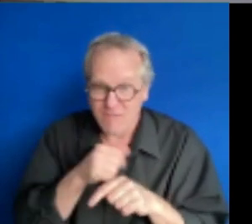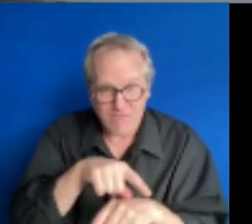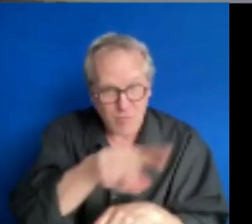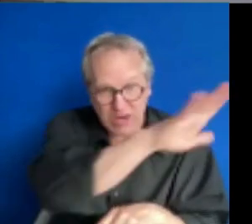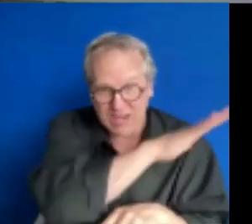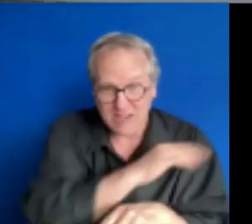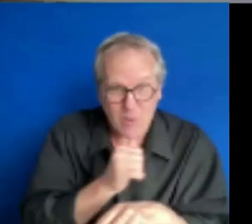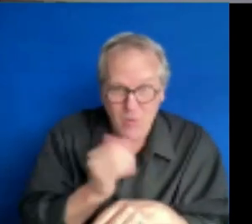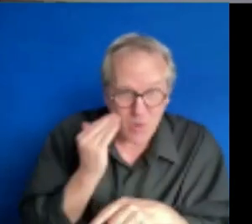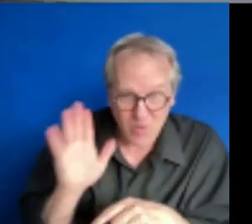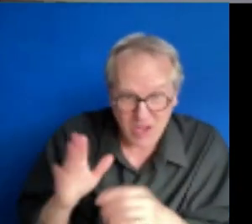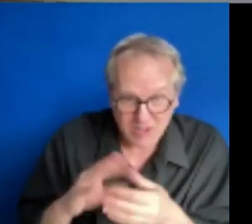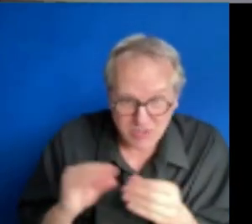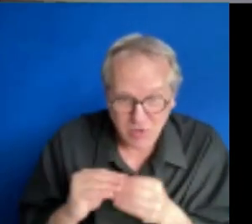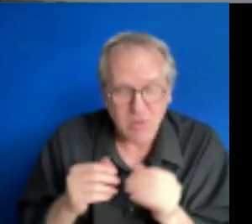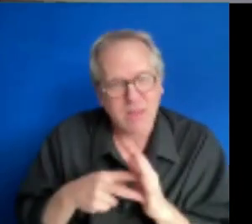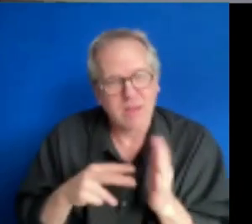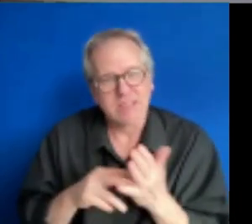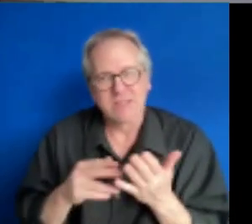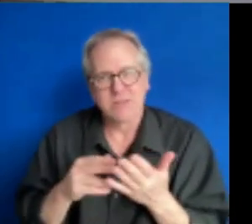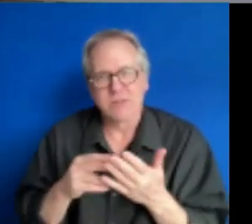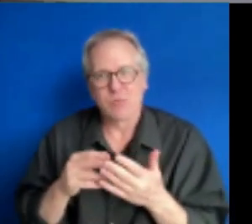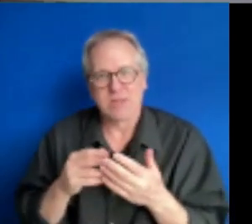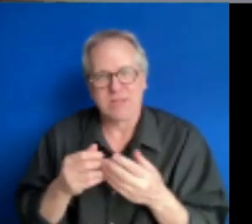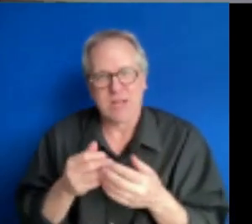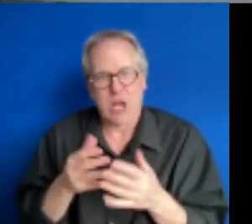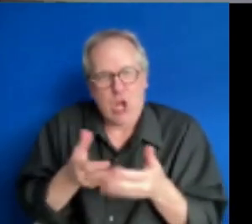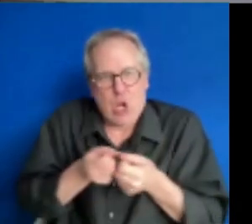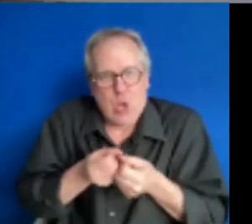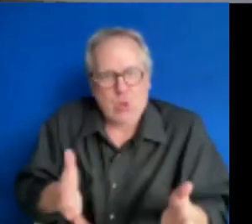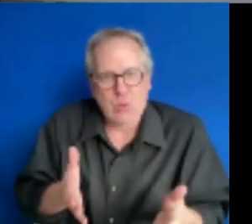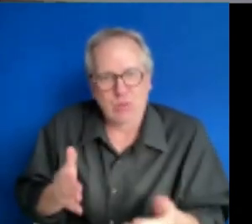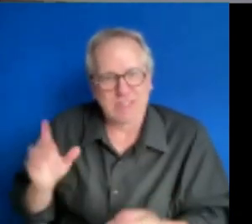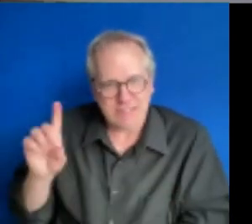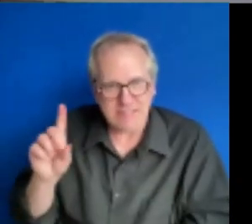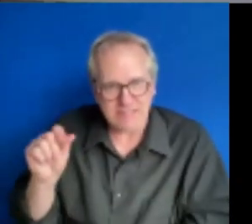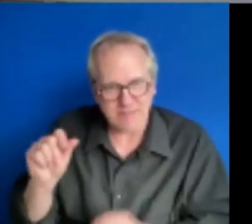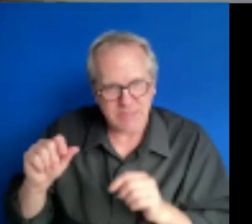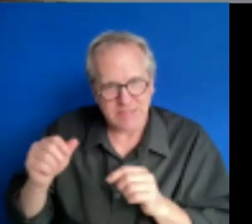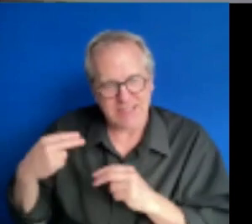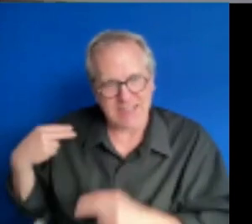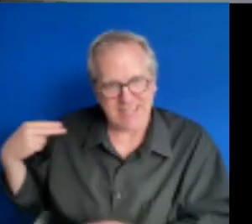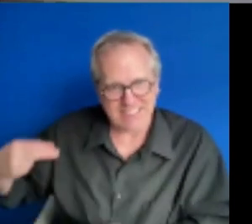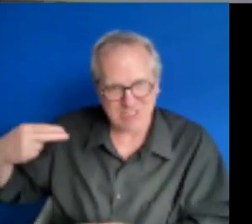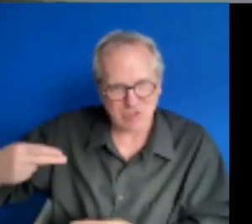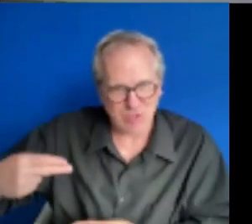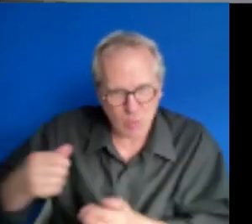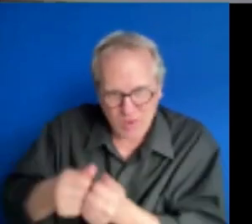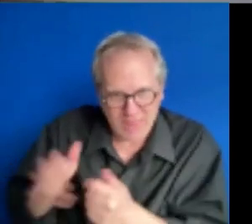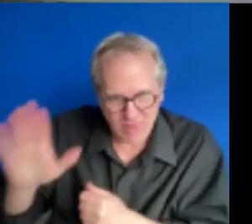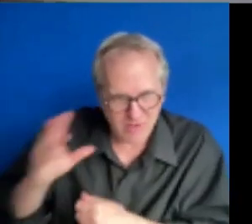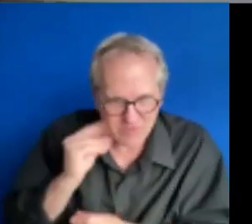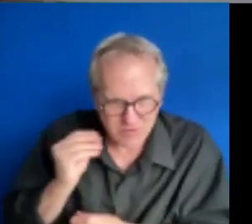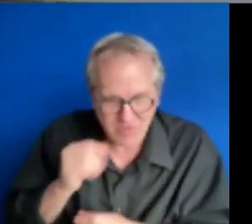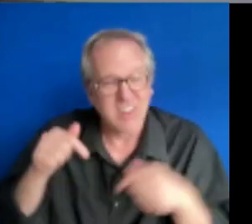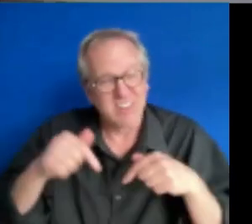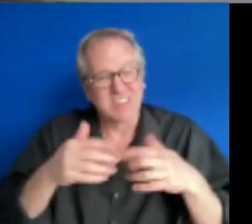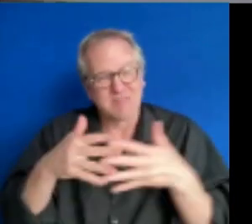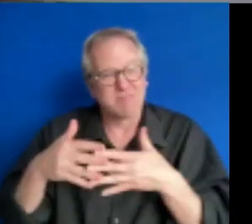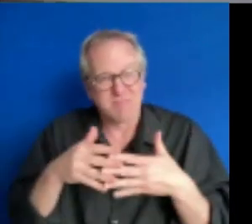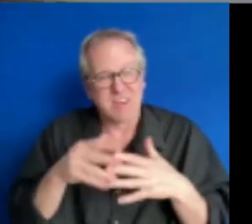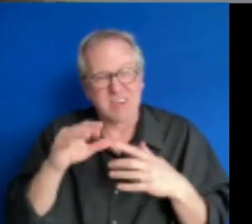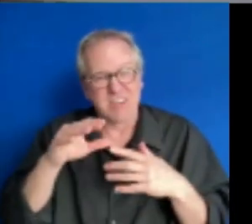of our disability history. And that is something that I think we really are lacking in our country, is a